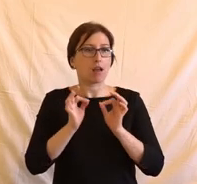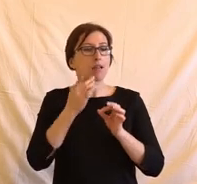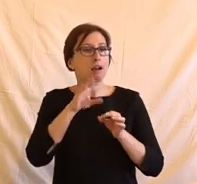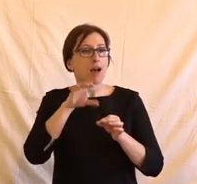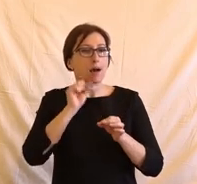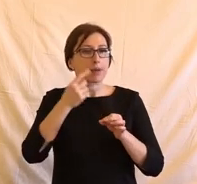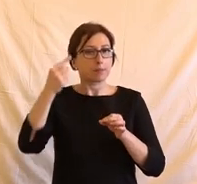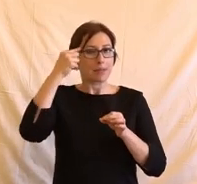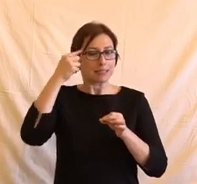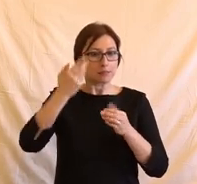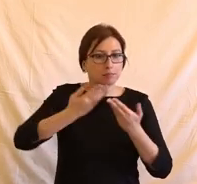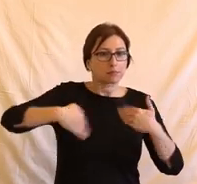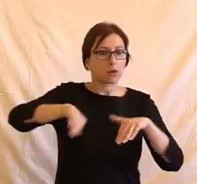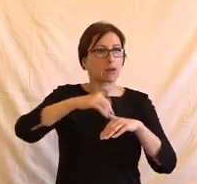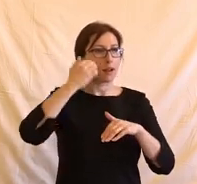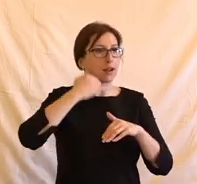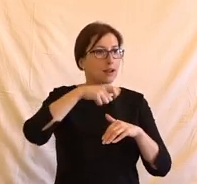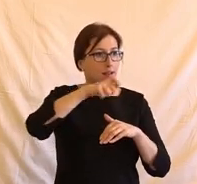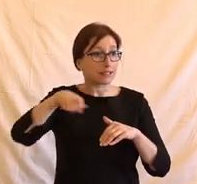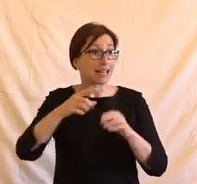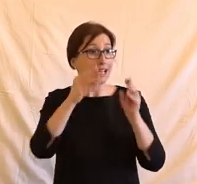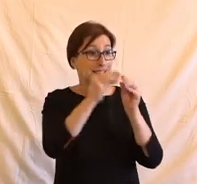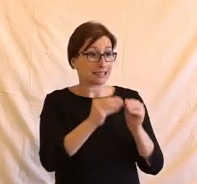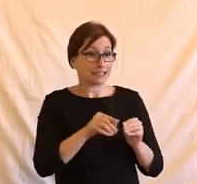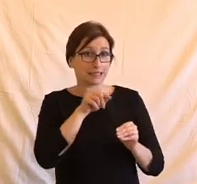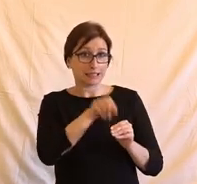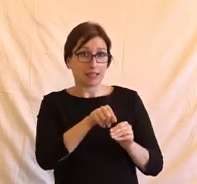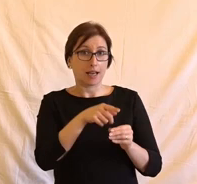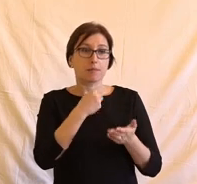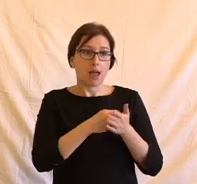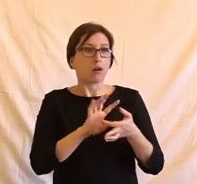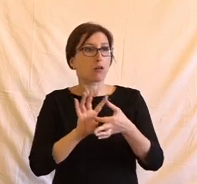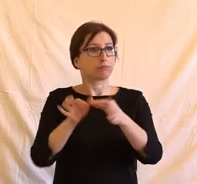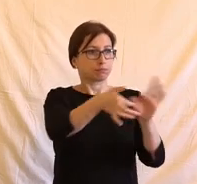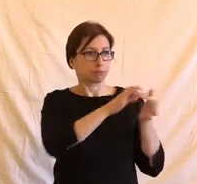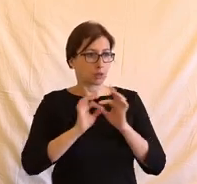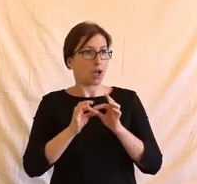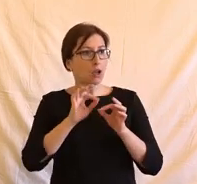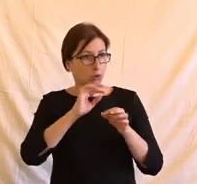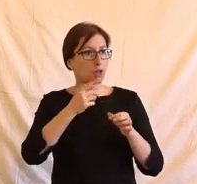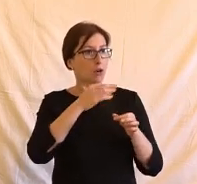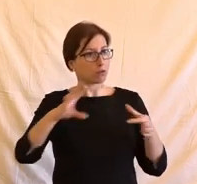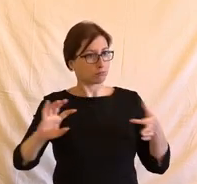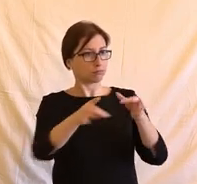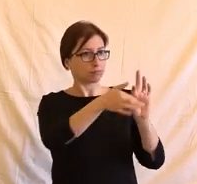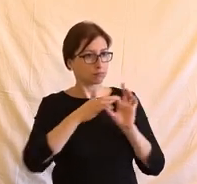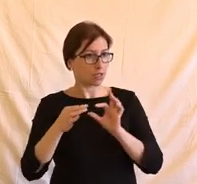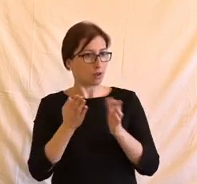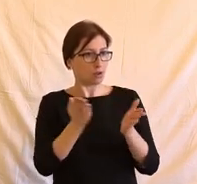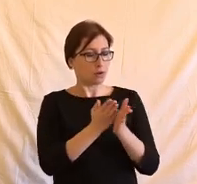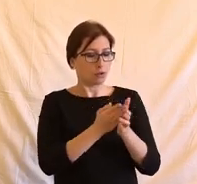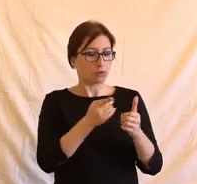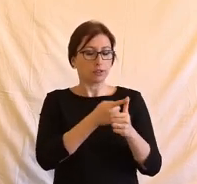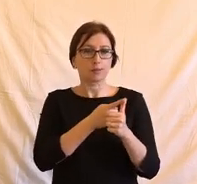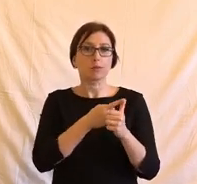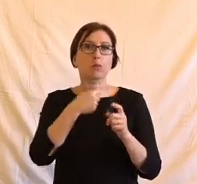abychom zajistili, aby systémy v digitalizaci byly kompatibilní, aby spolu komunikovali,